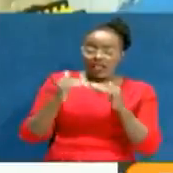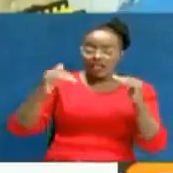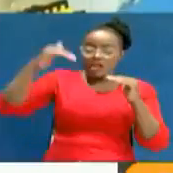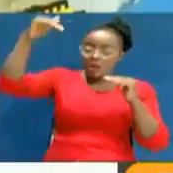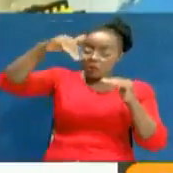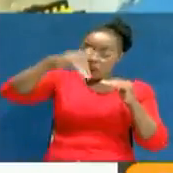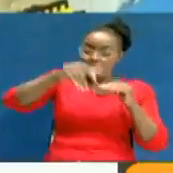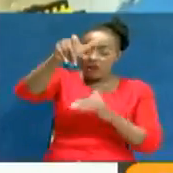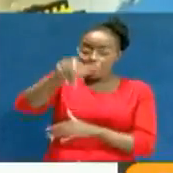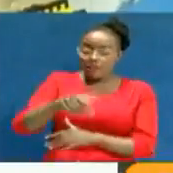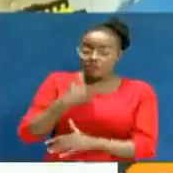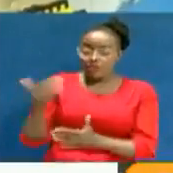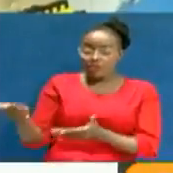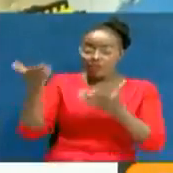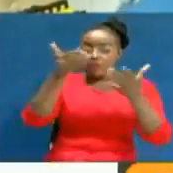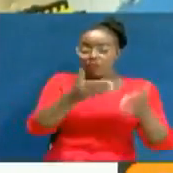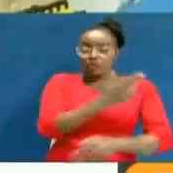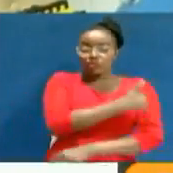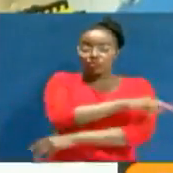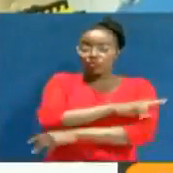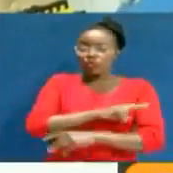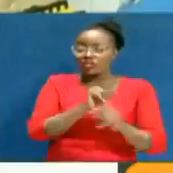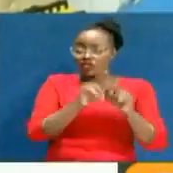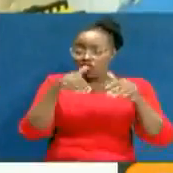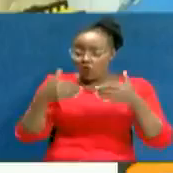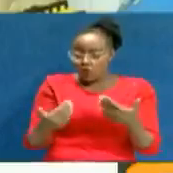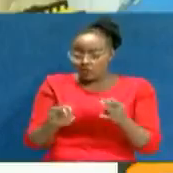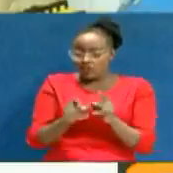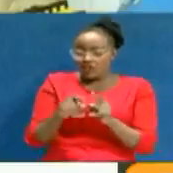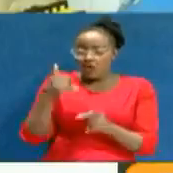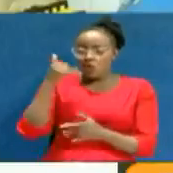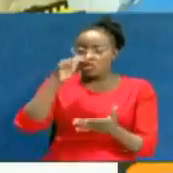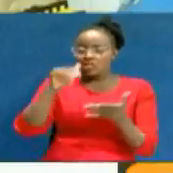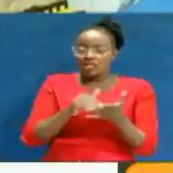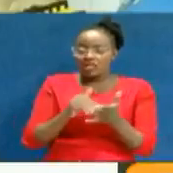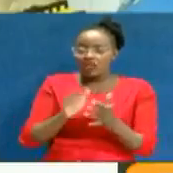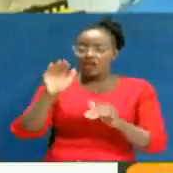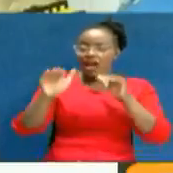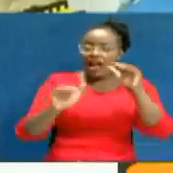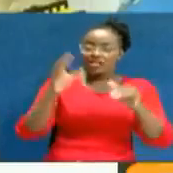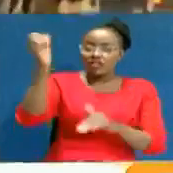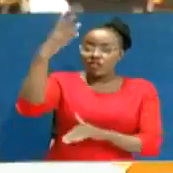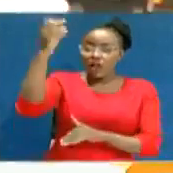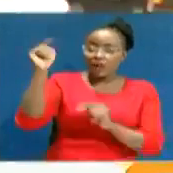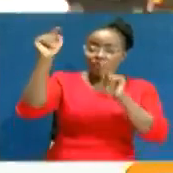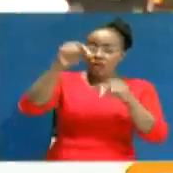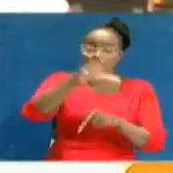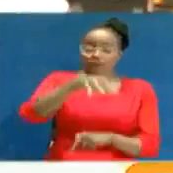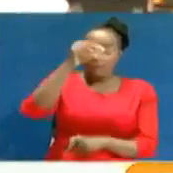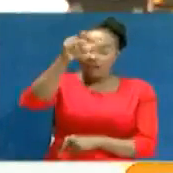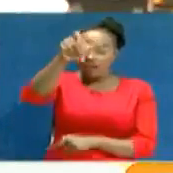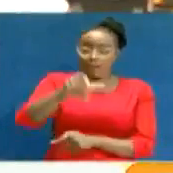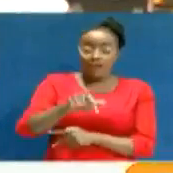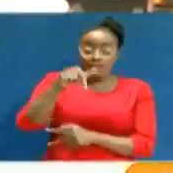will find that somebody has been brought to the hospital or our call center was called for asking for an ambulance to pick him. Mimi wiki